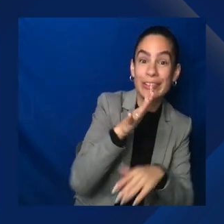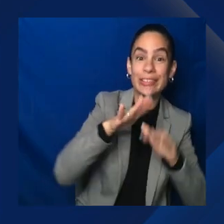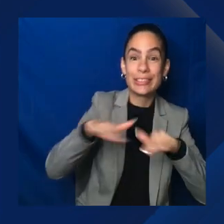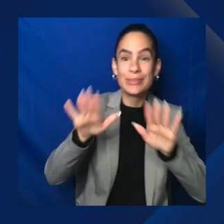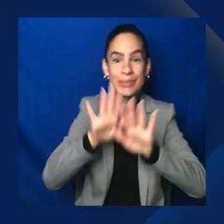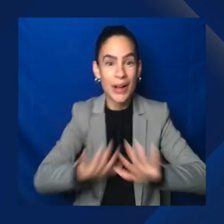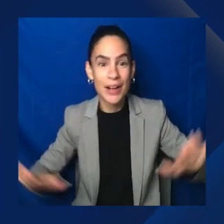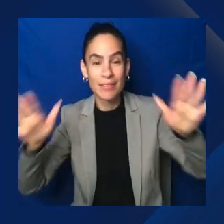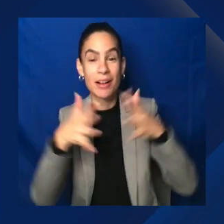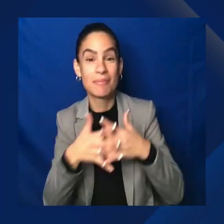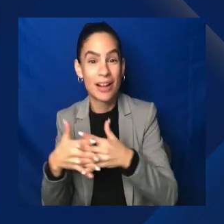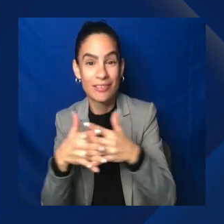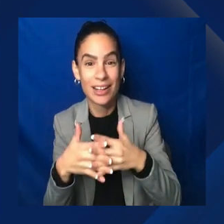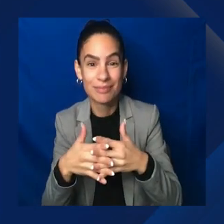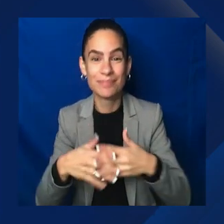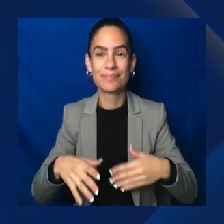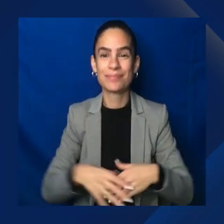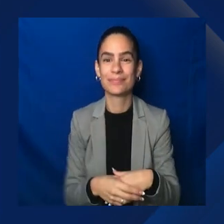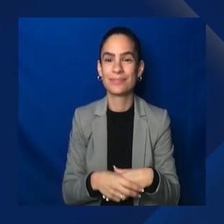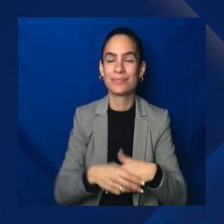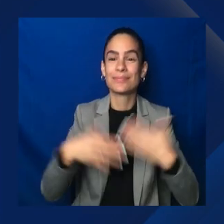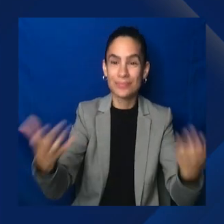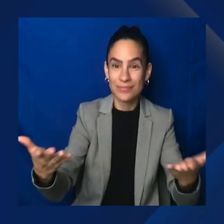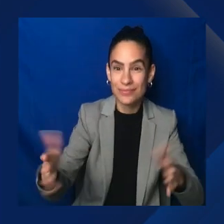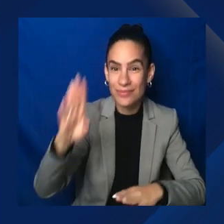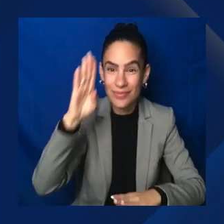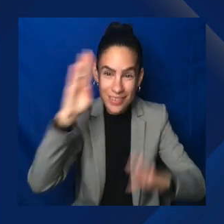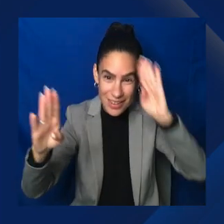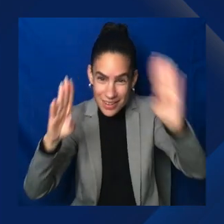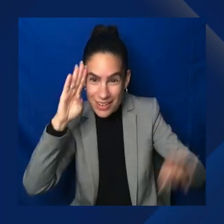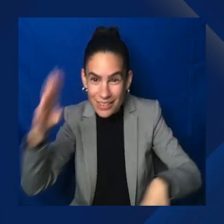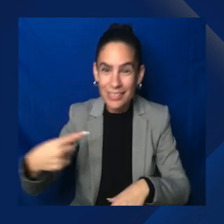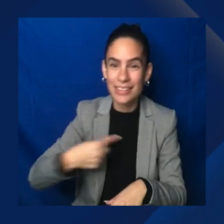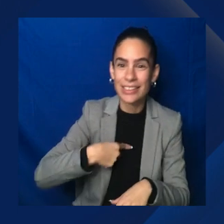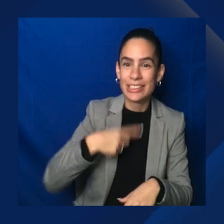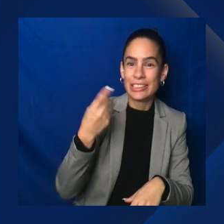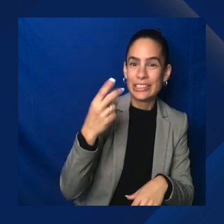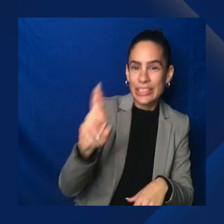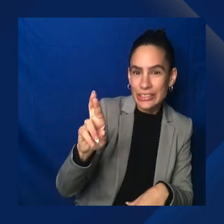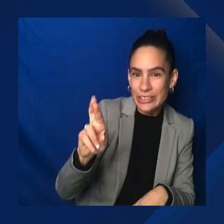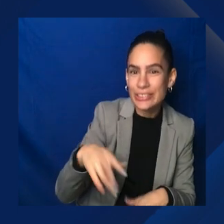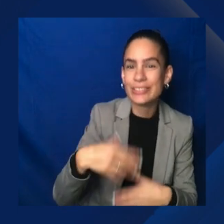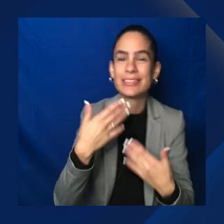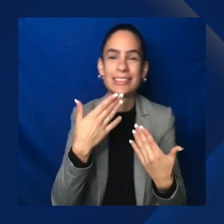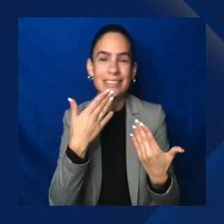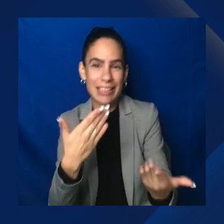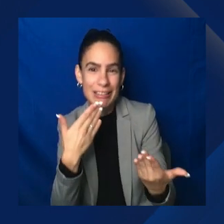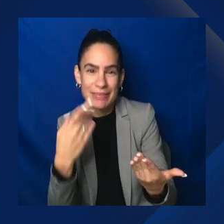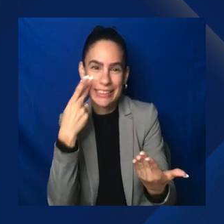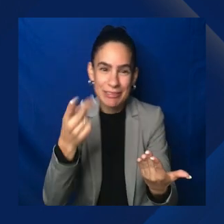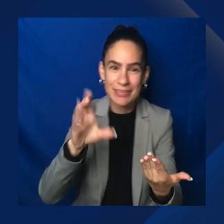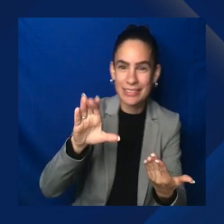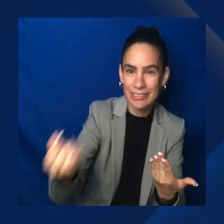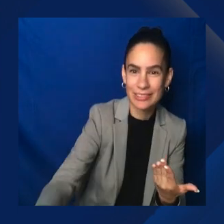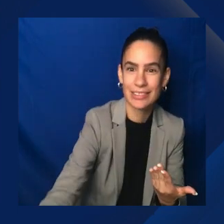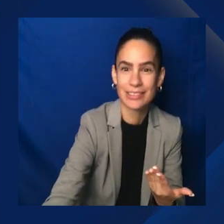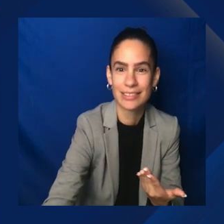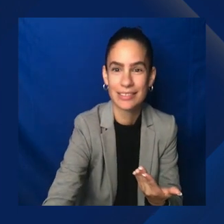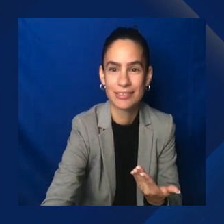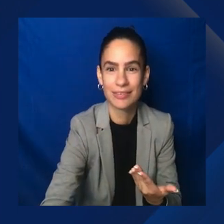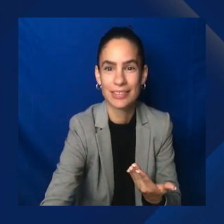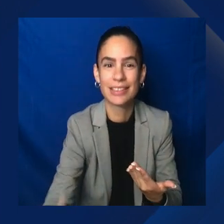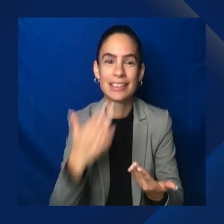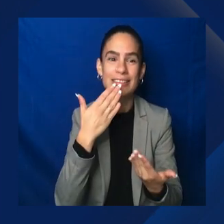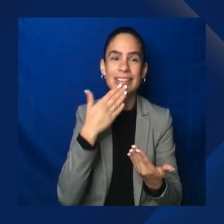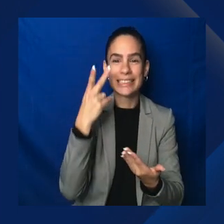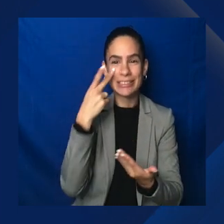Kentrice, hey, it's Dr. Miller. It's so good to see you and CJ. It's so good to see you too. How you doing, Dr. Miller? I am